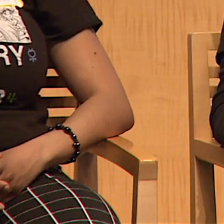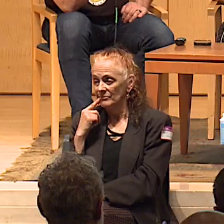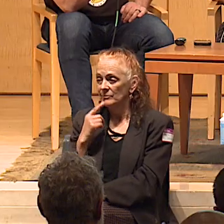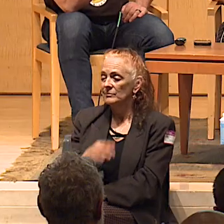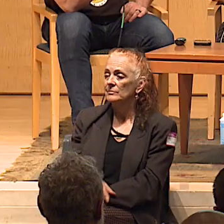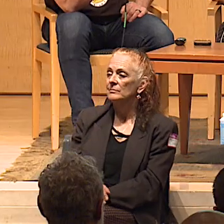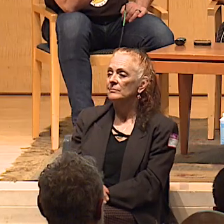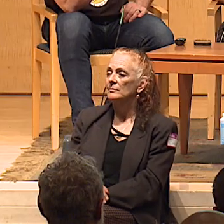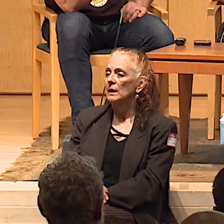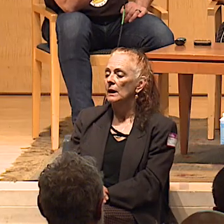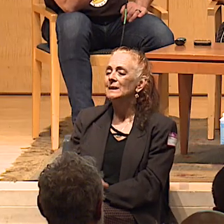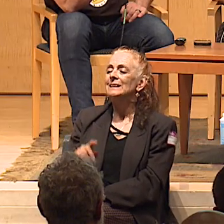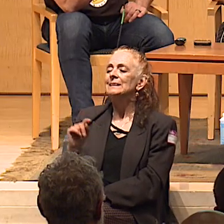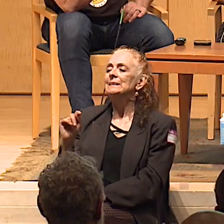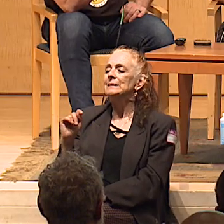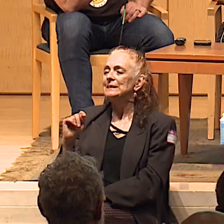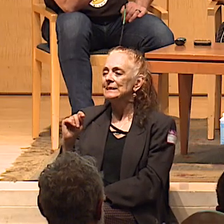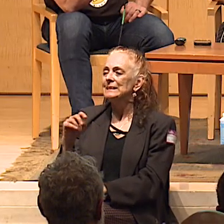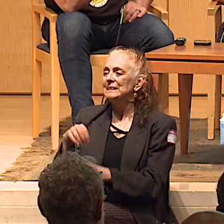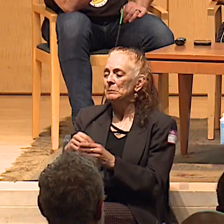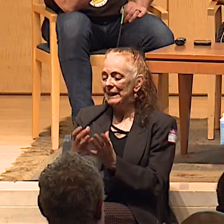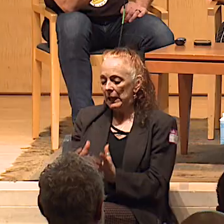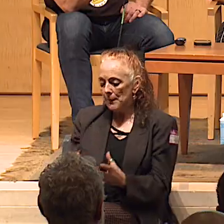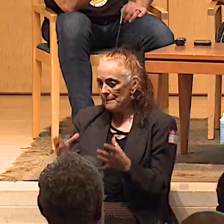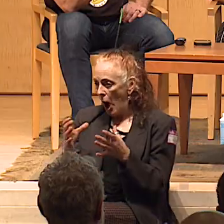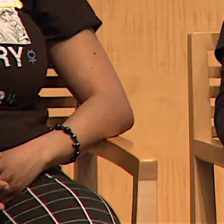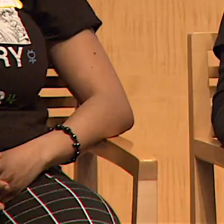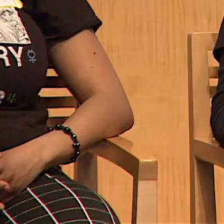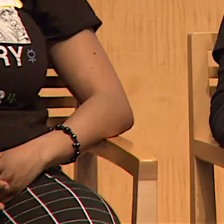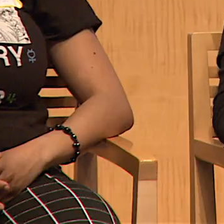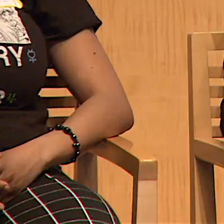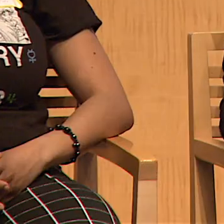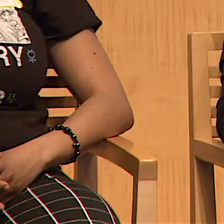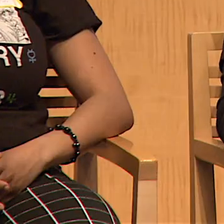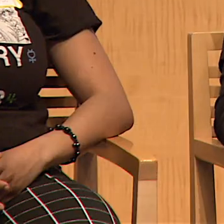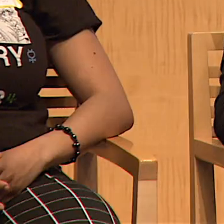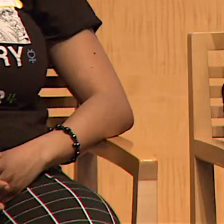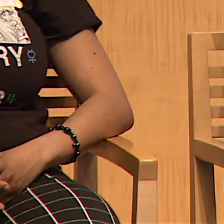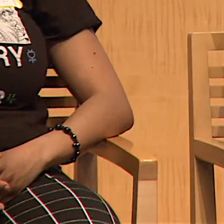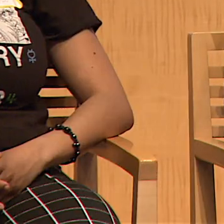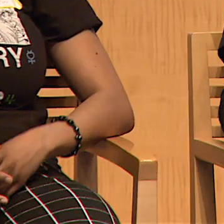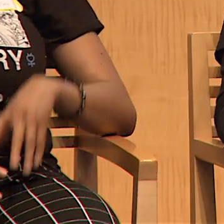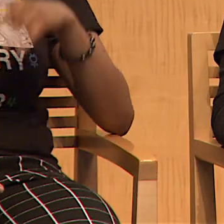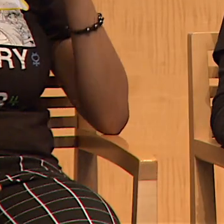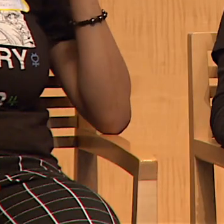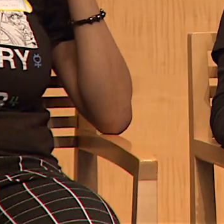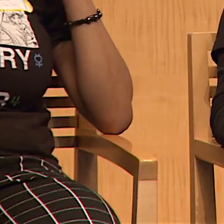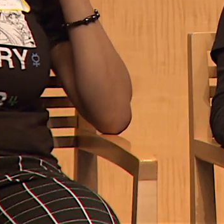this pee in a pod is it like it does not necessarily want to be left out of this threesome, but